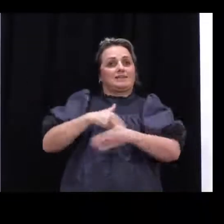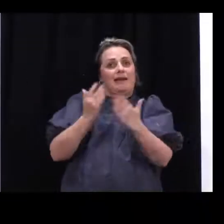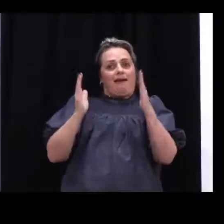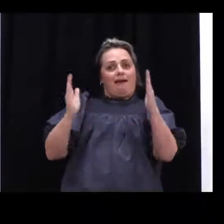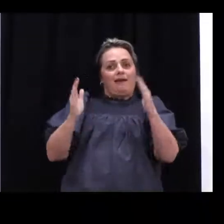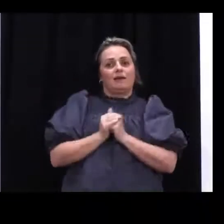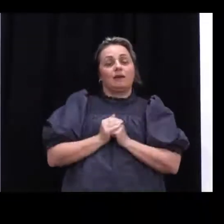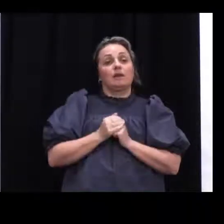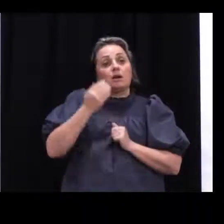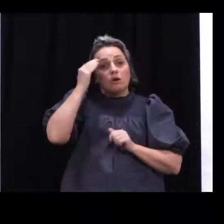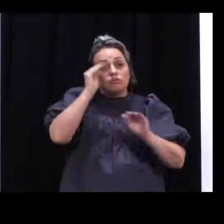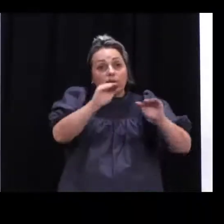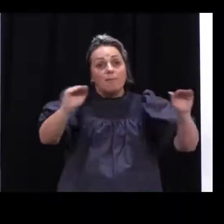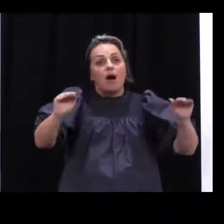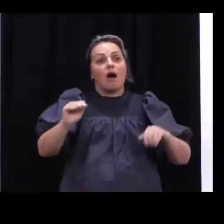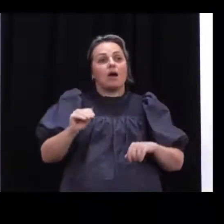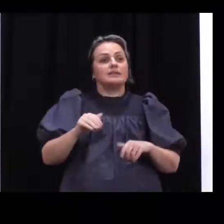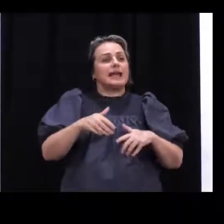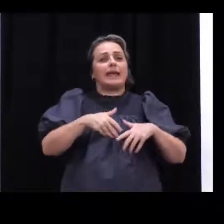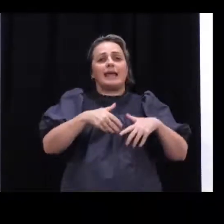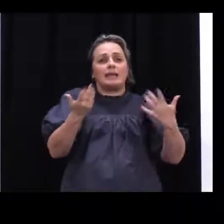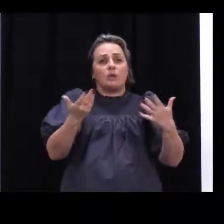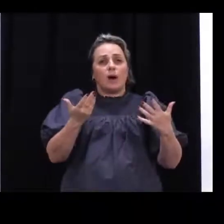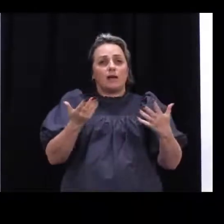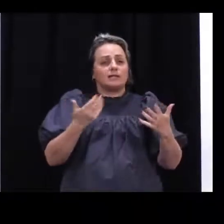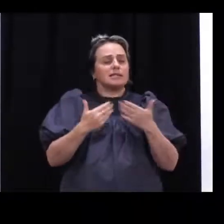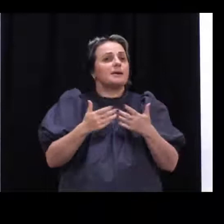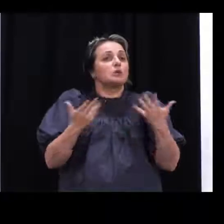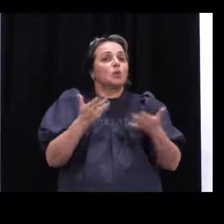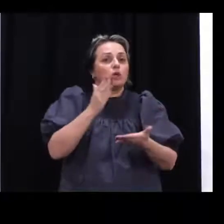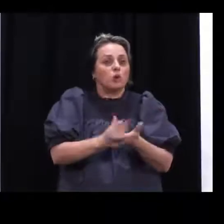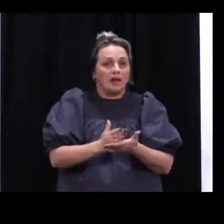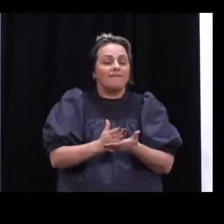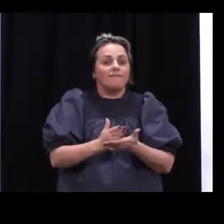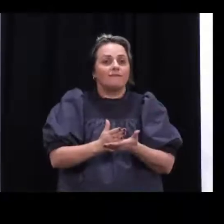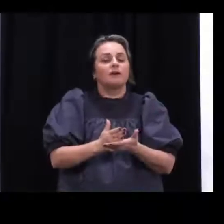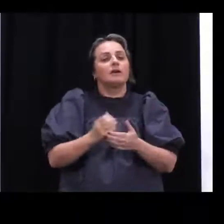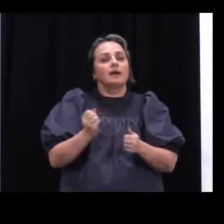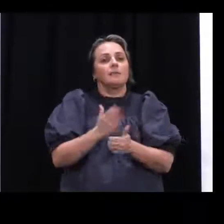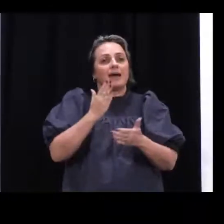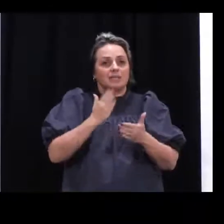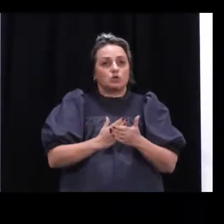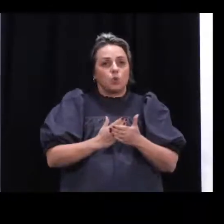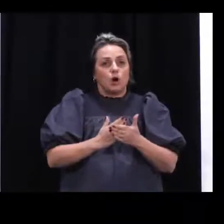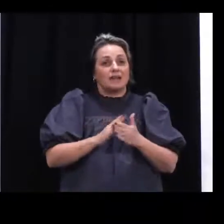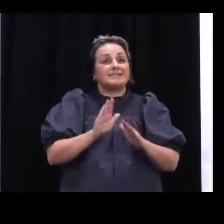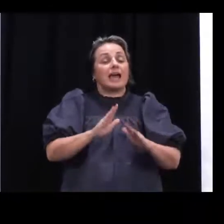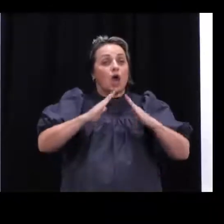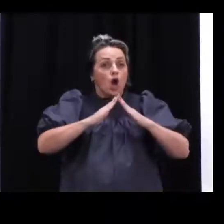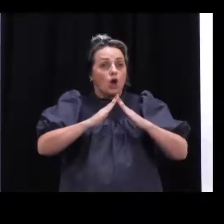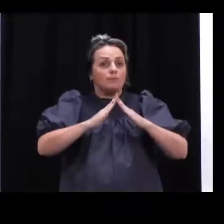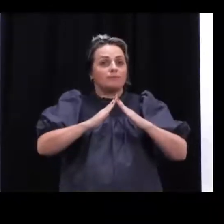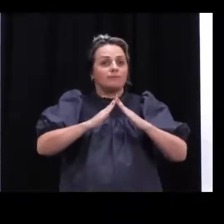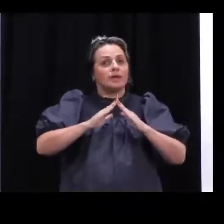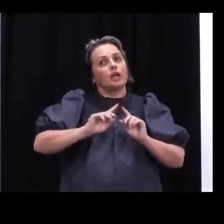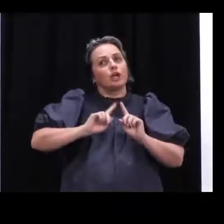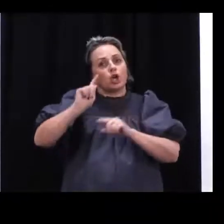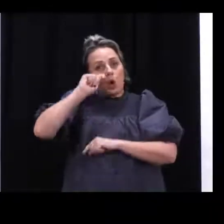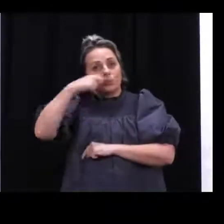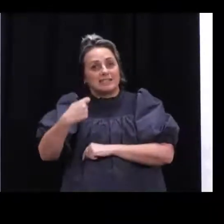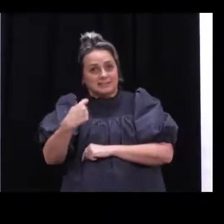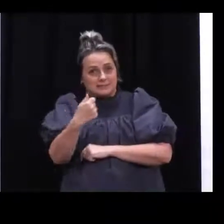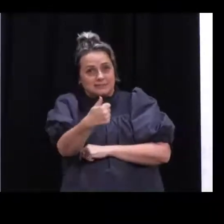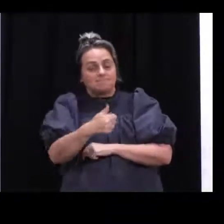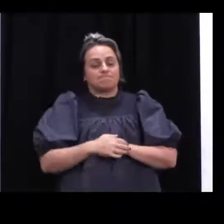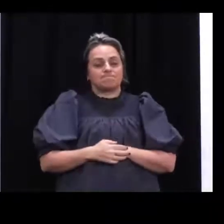country, if you have symptoms that could be COVID-19, isolate within your bubble and get a test. On the